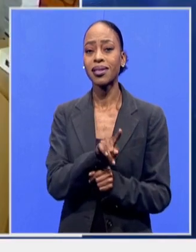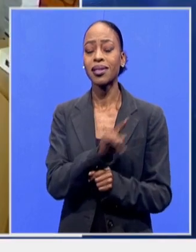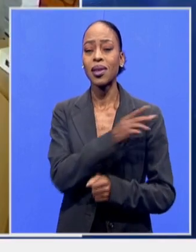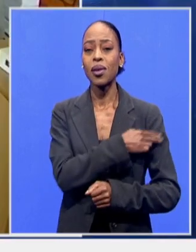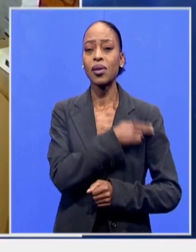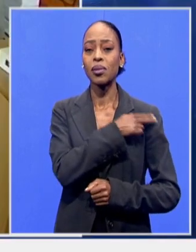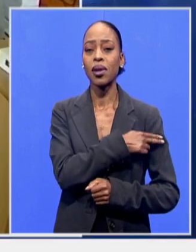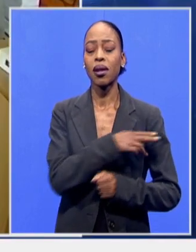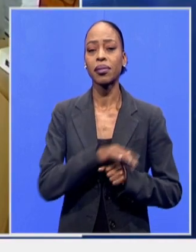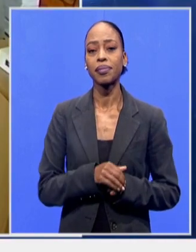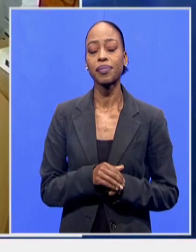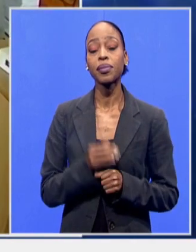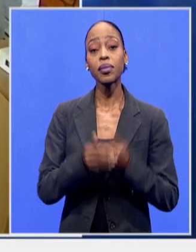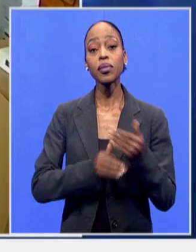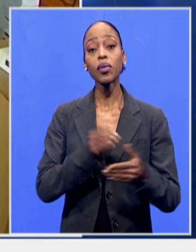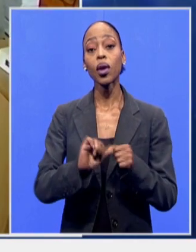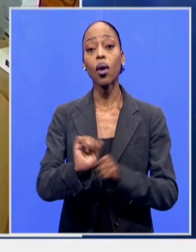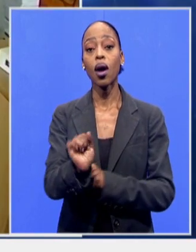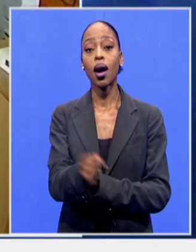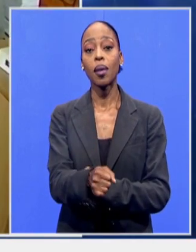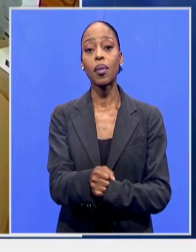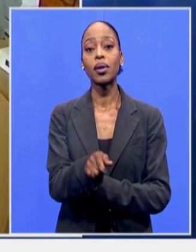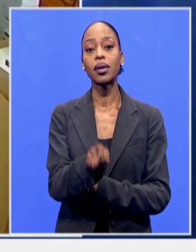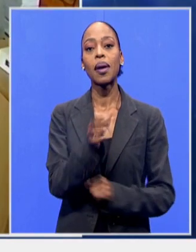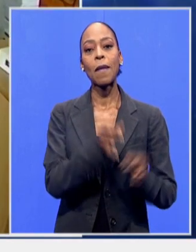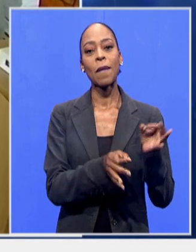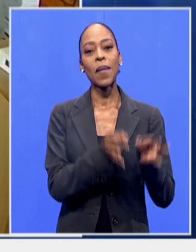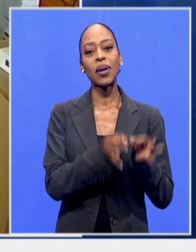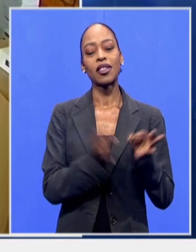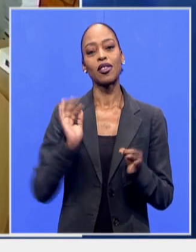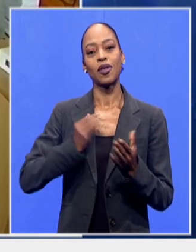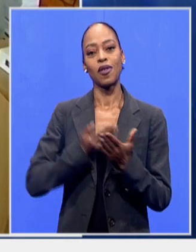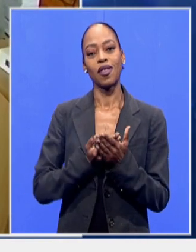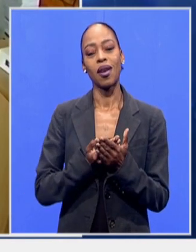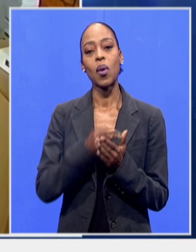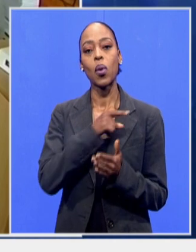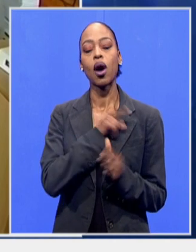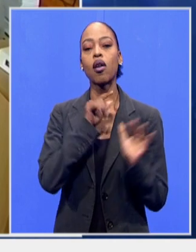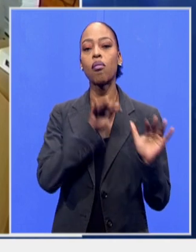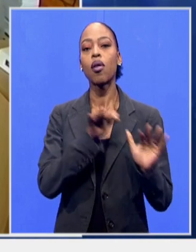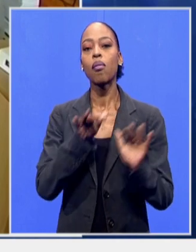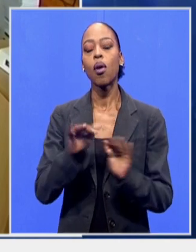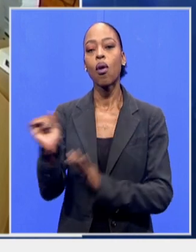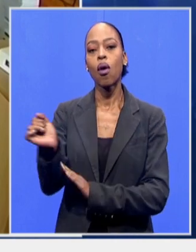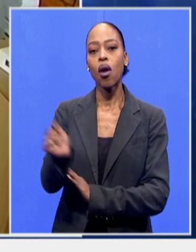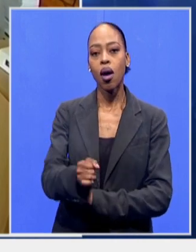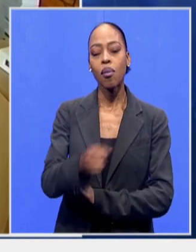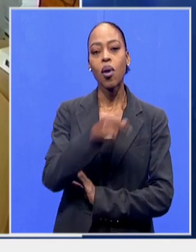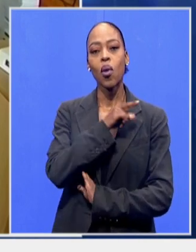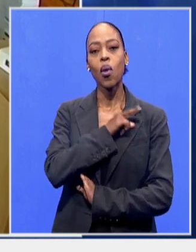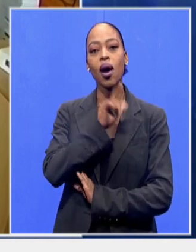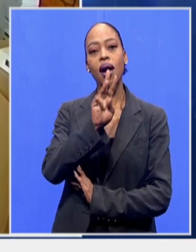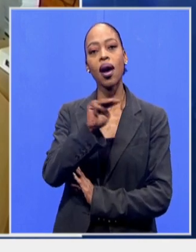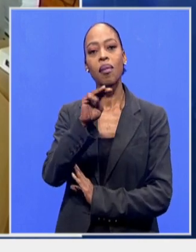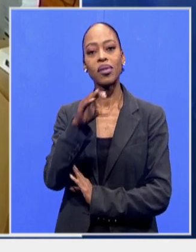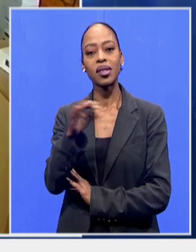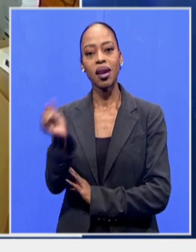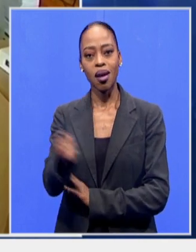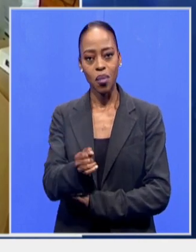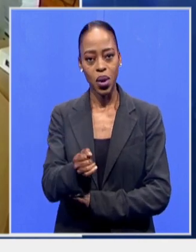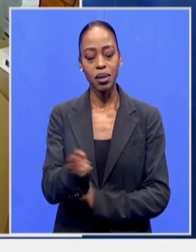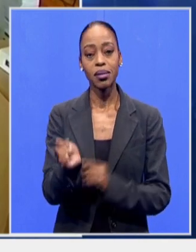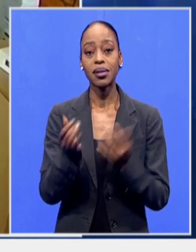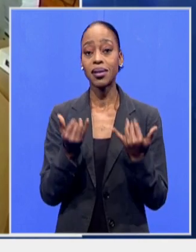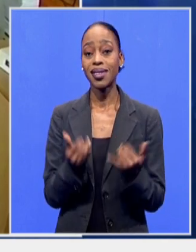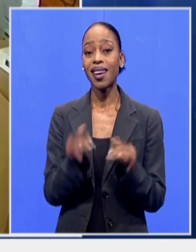So the process of appointment has been political up to this point. People who are appointed have been appointed by MECs, and in this